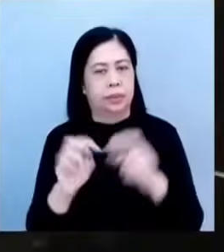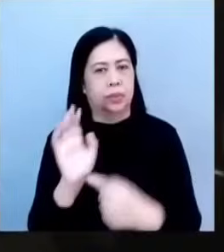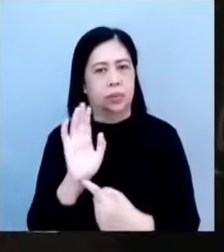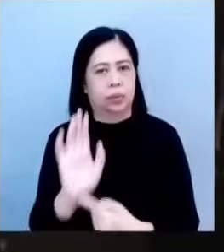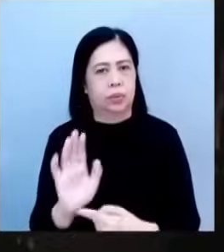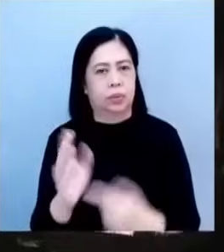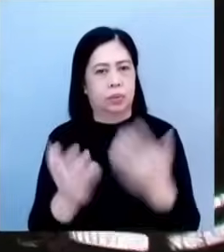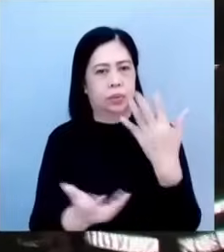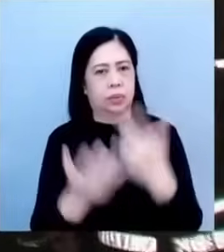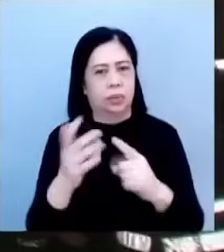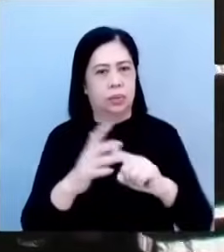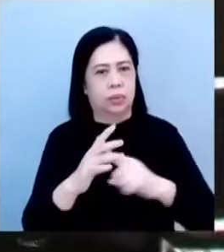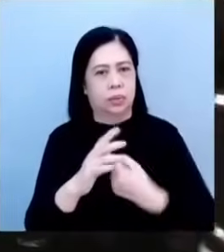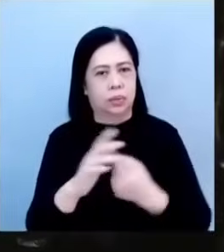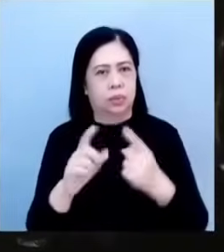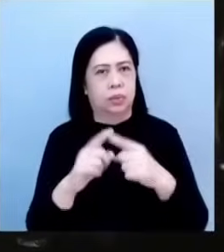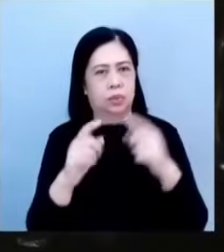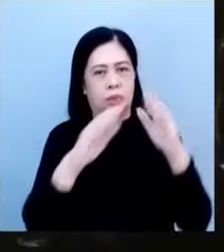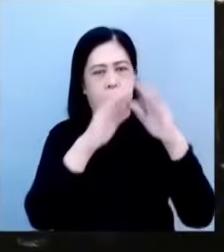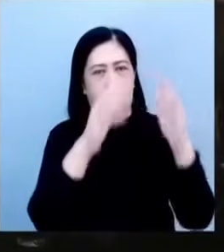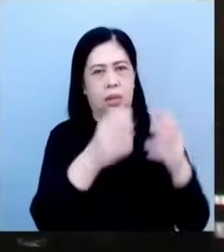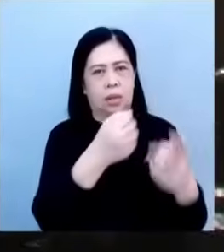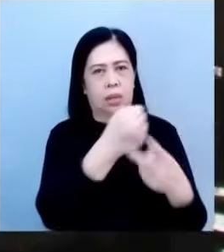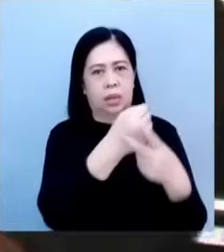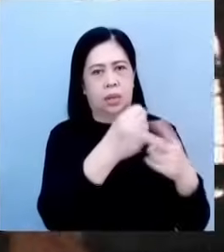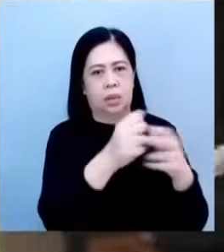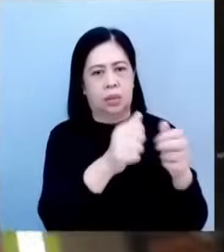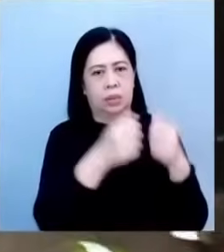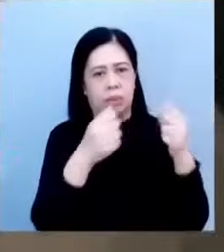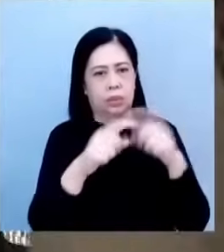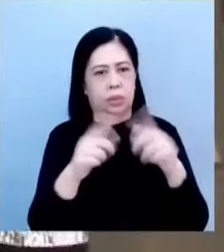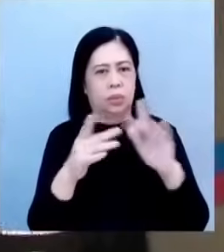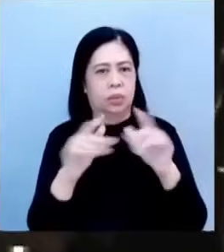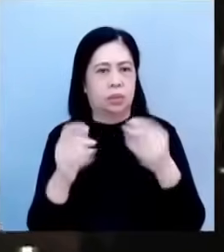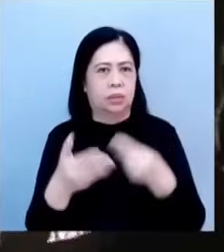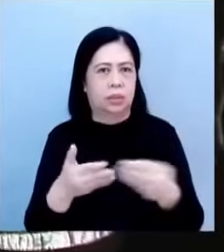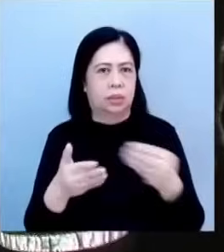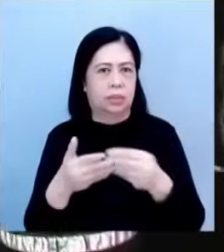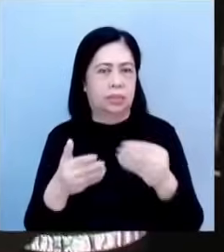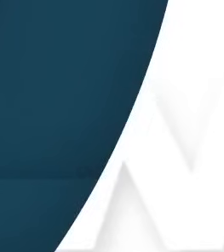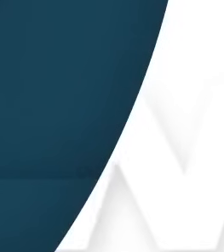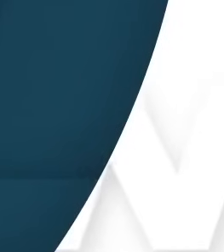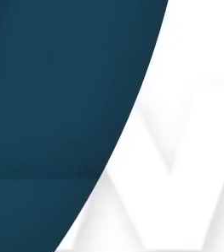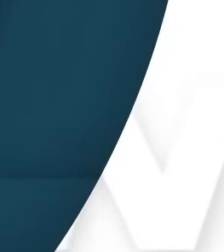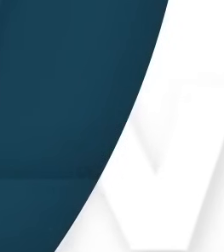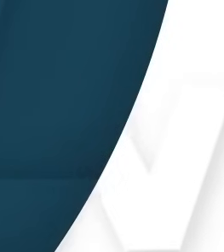the fire originated from a warehouse of online shopping parcels.